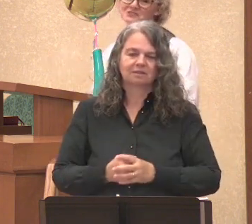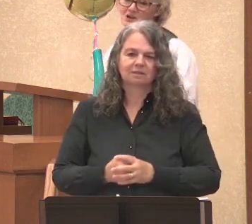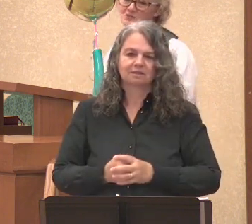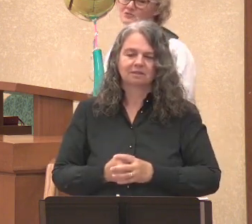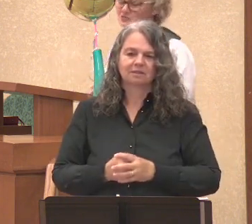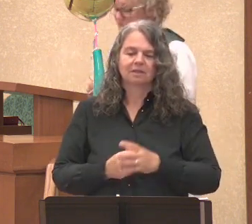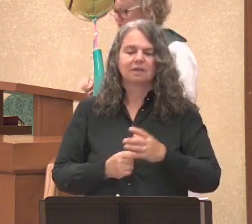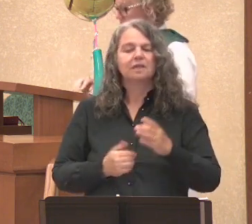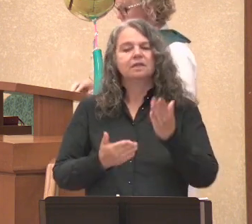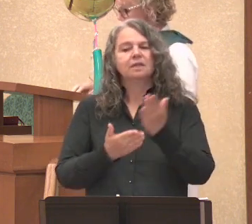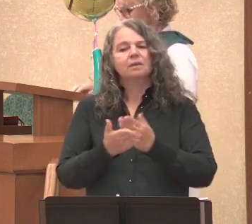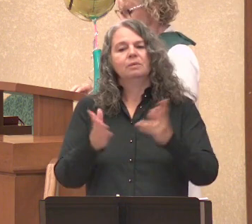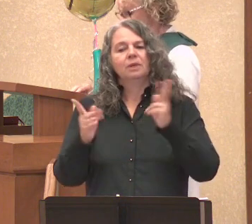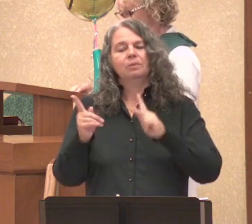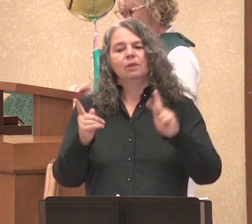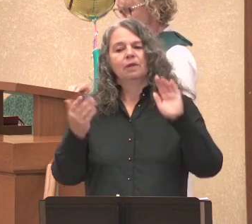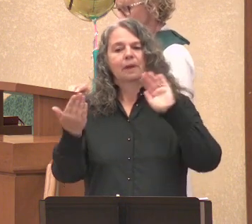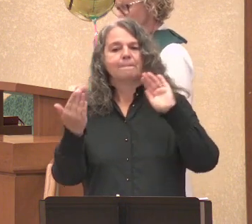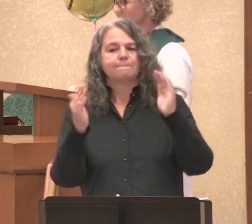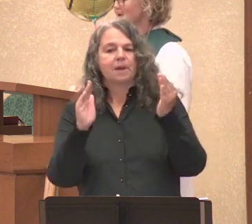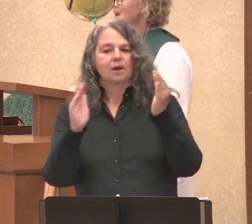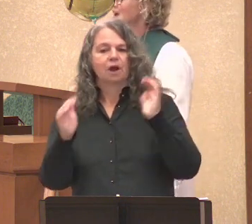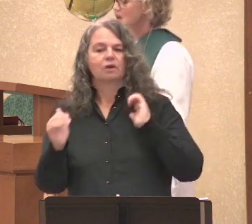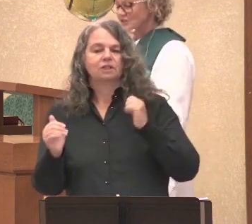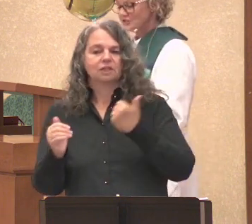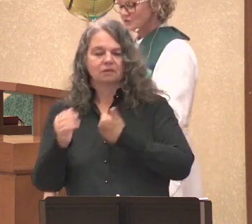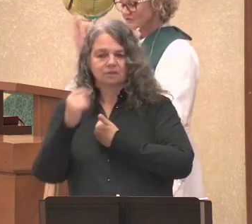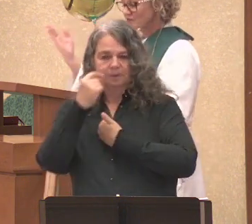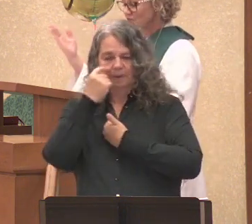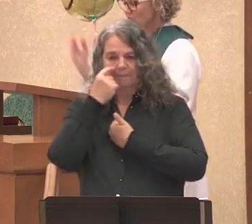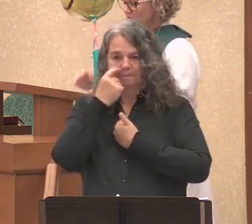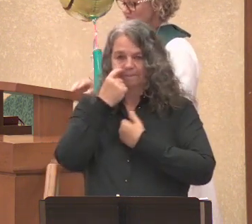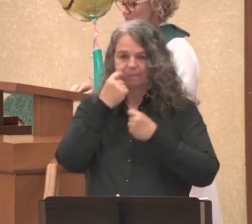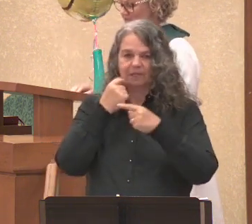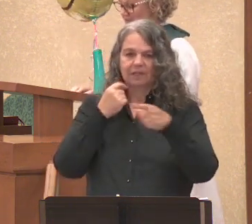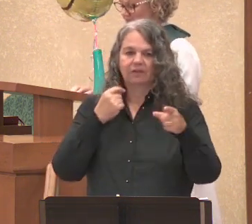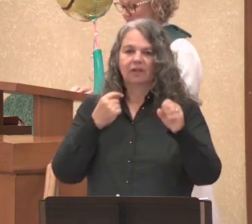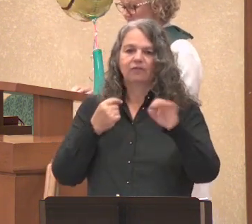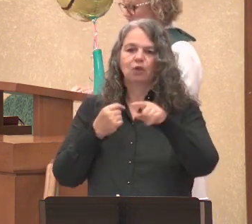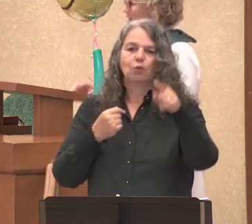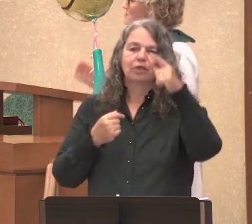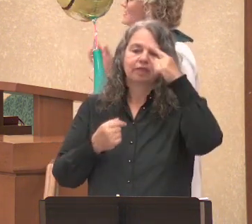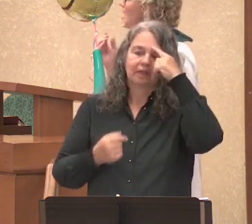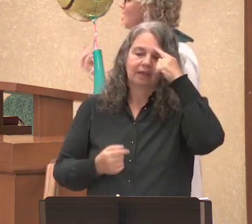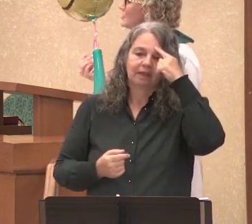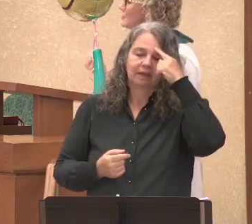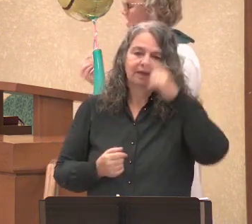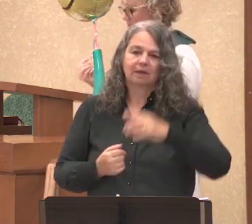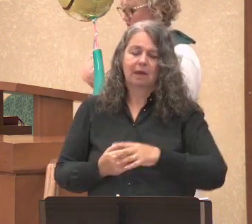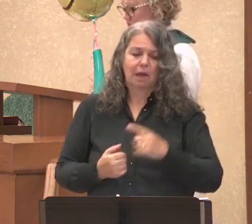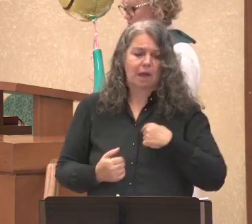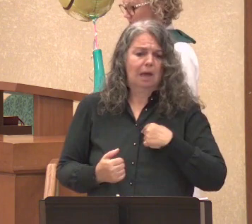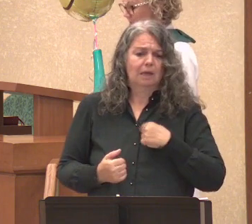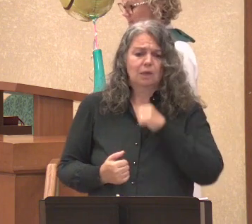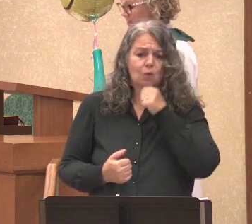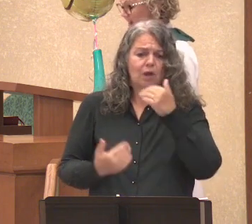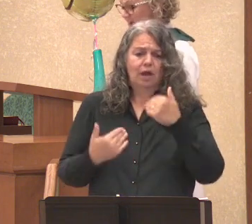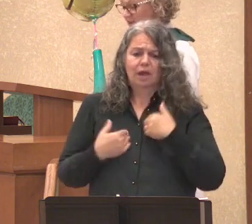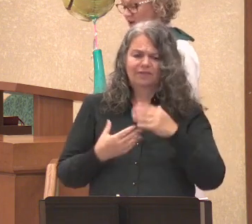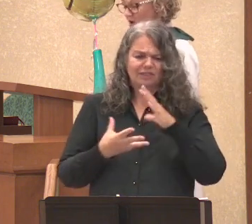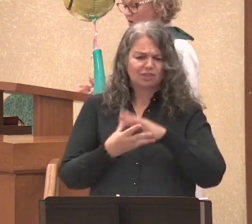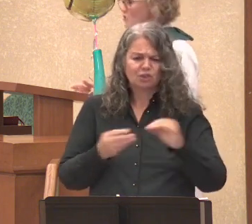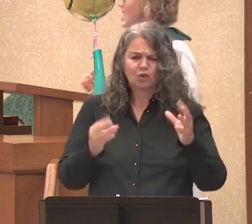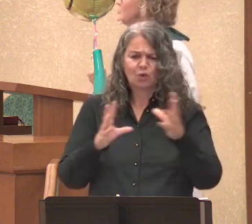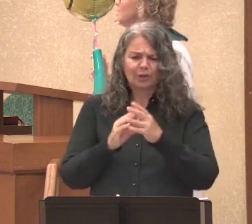compare ourselves to the example. So if you are thinking, but I don't have a story like